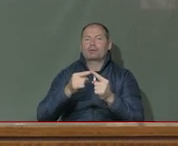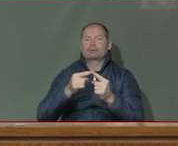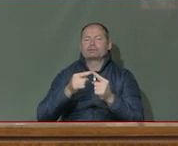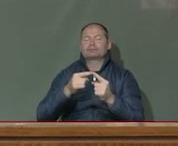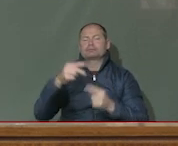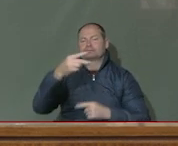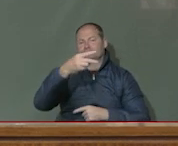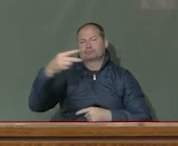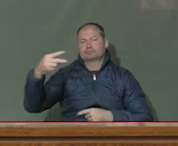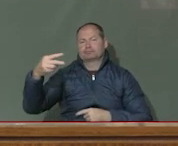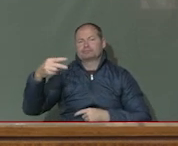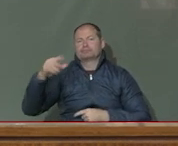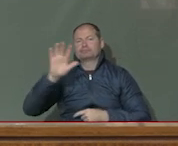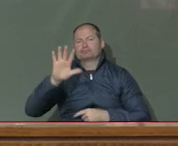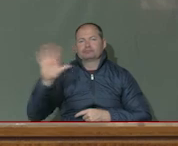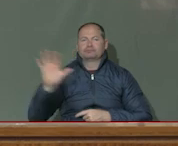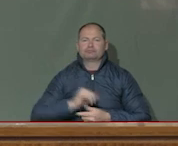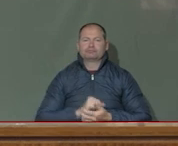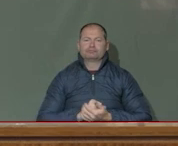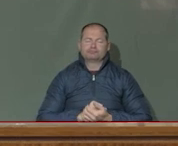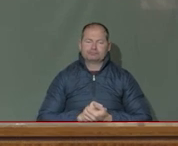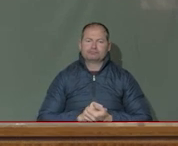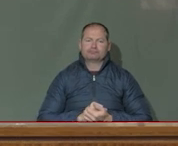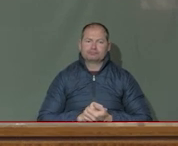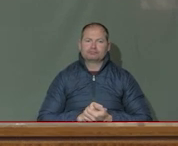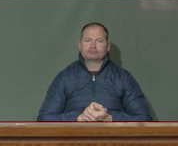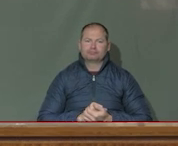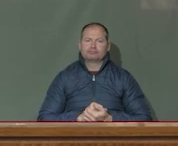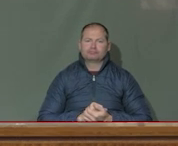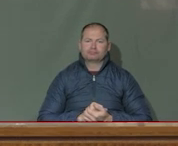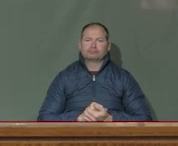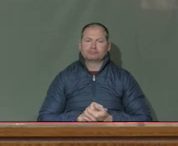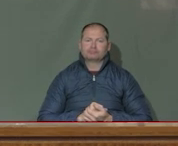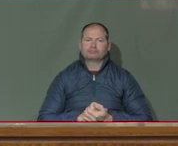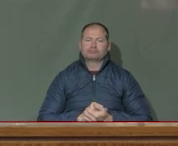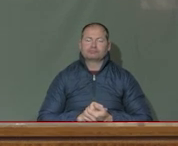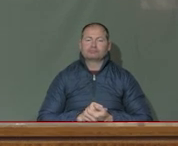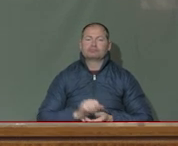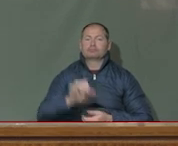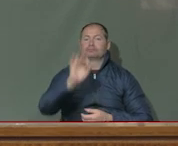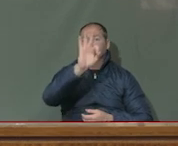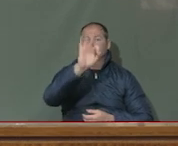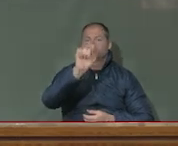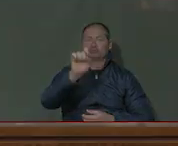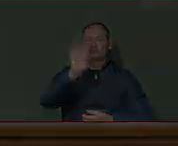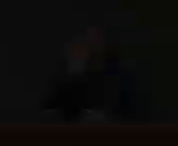to 5, 5. Is that clear? Right, people, 3.4.